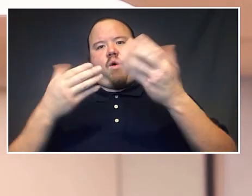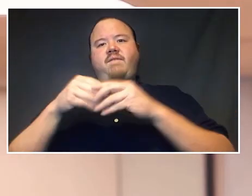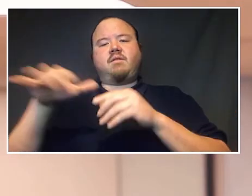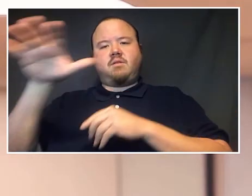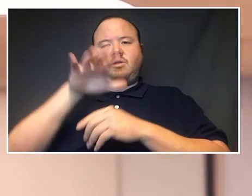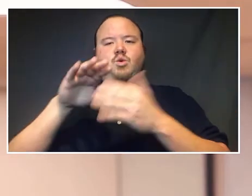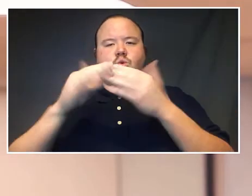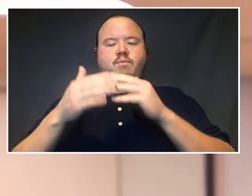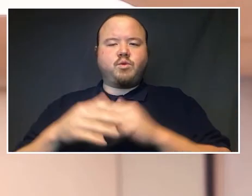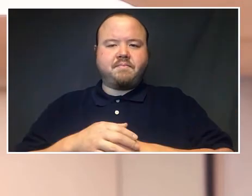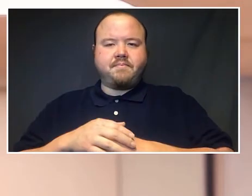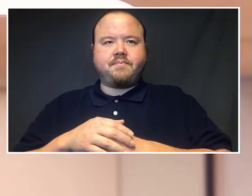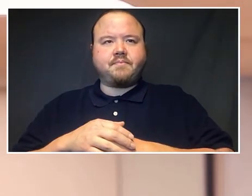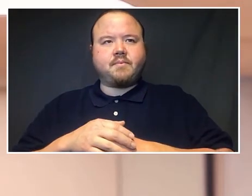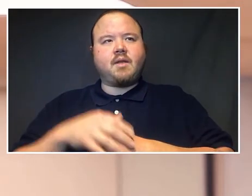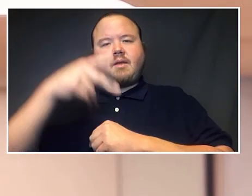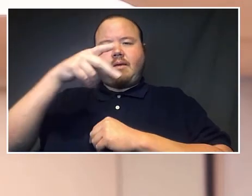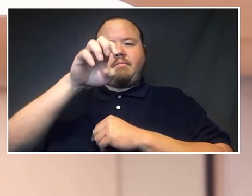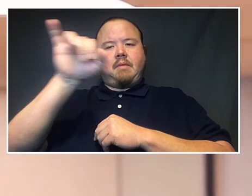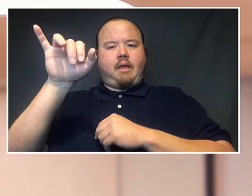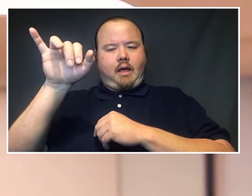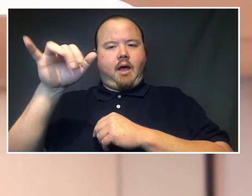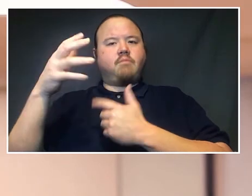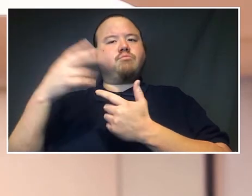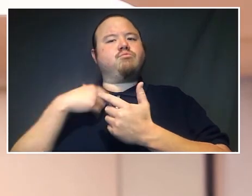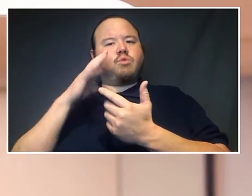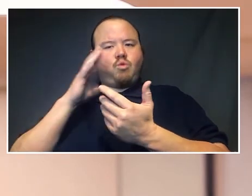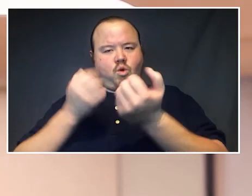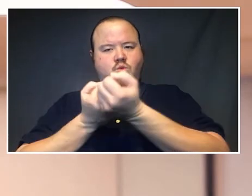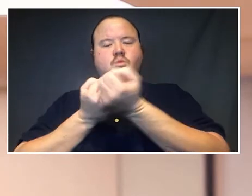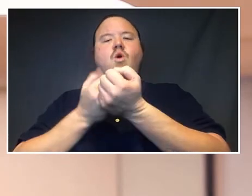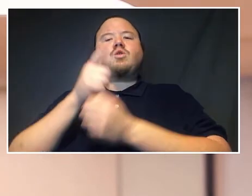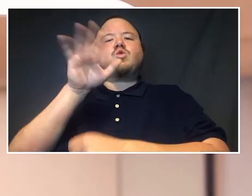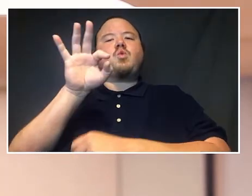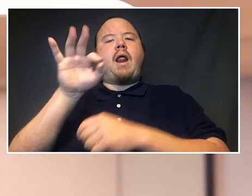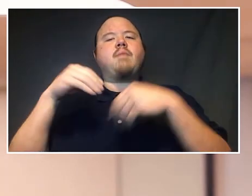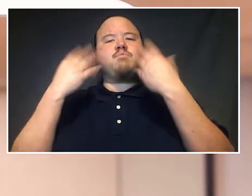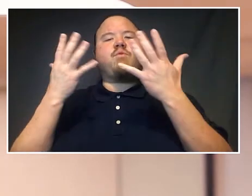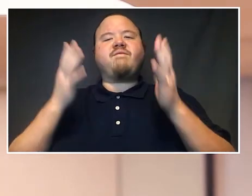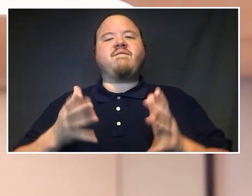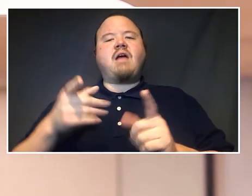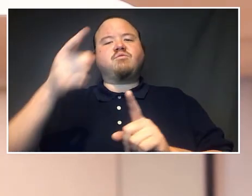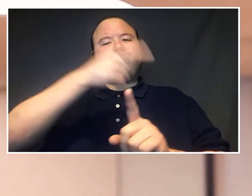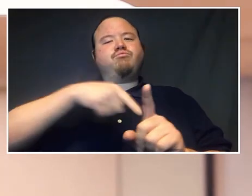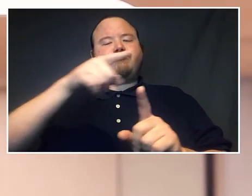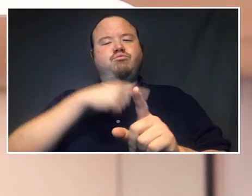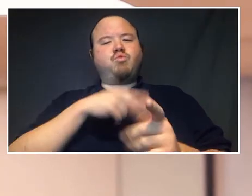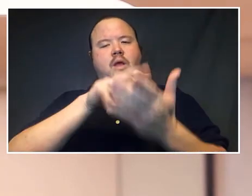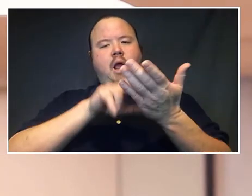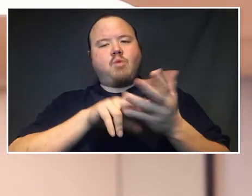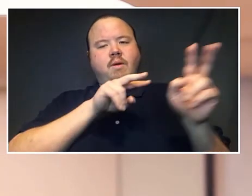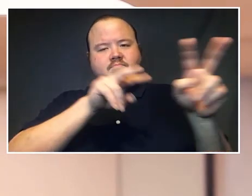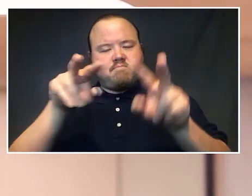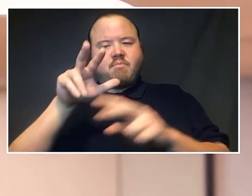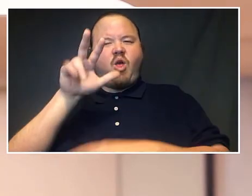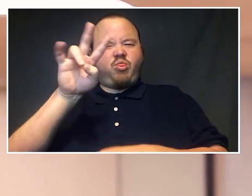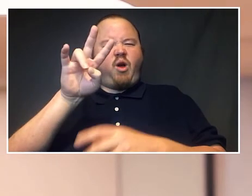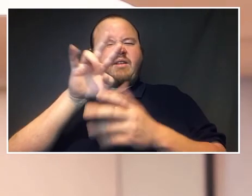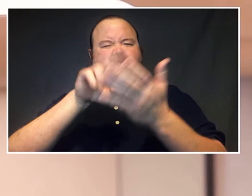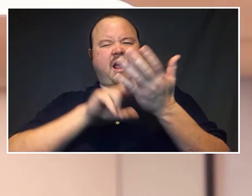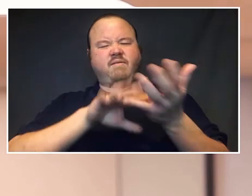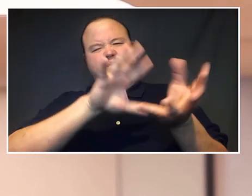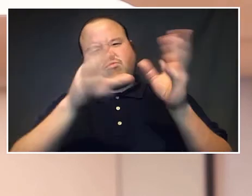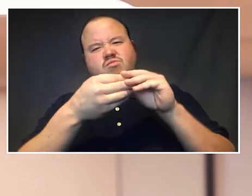community. PEI continues to support 29 program providers with monthly contract monitoring for 37 contracts